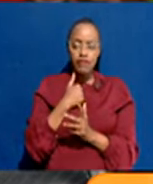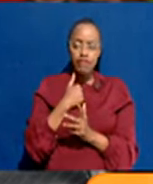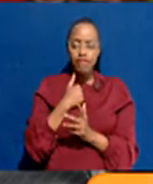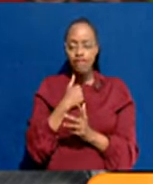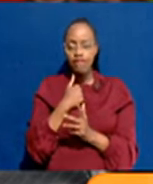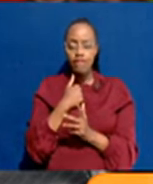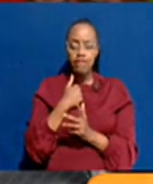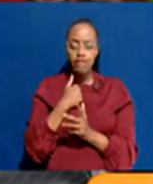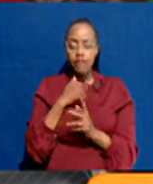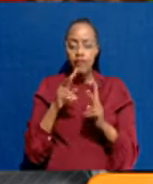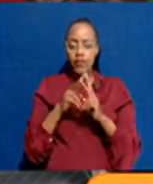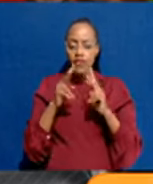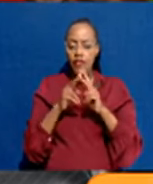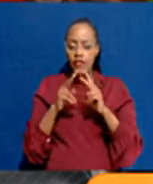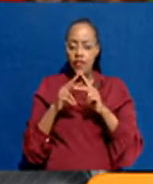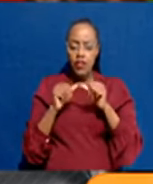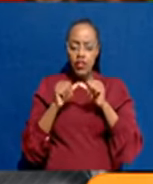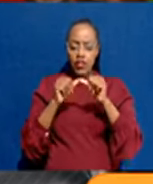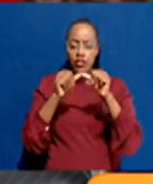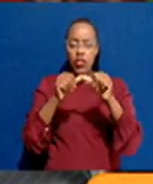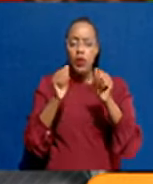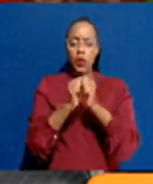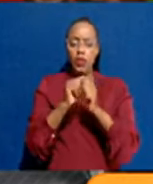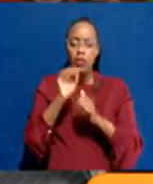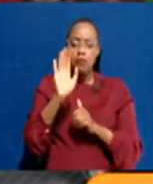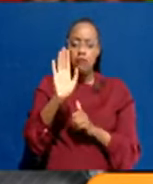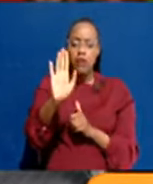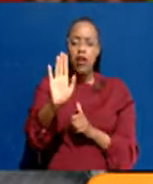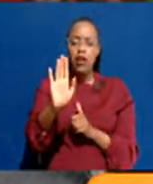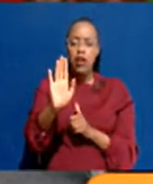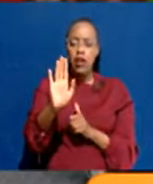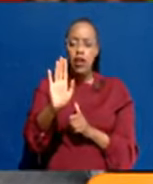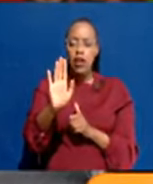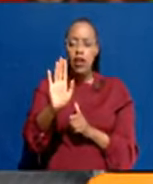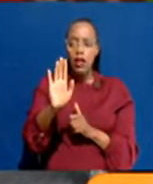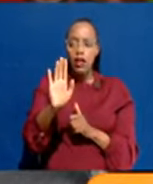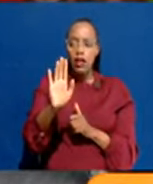he has been very, very consistent with is,